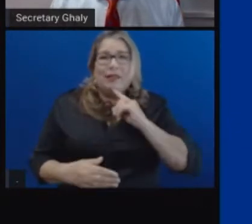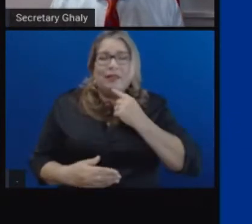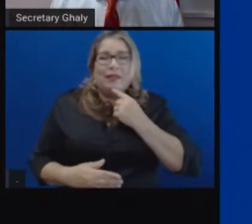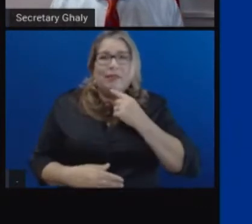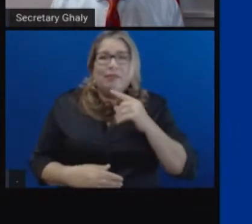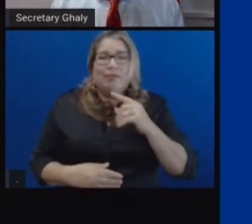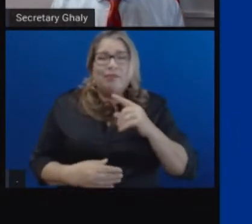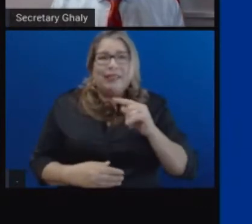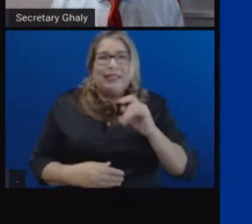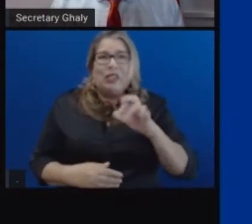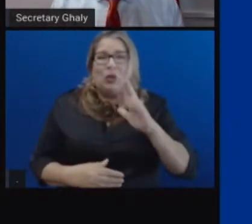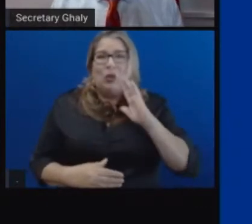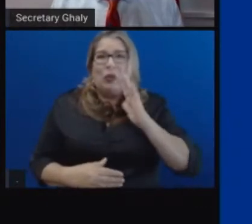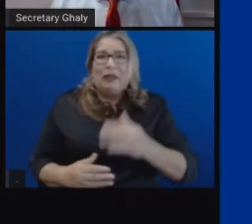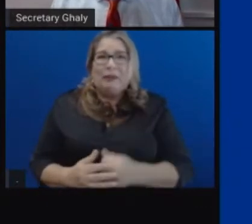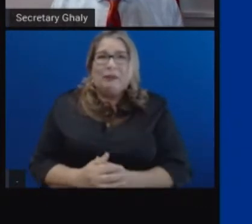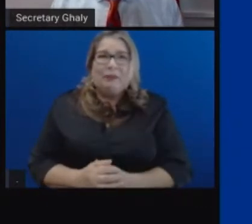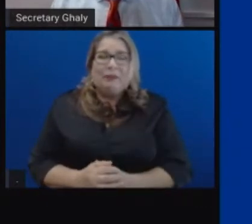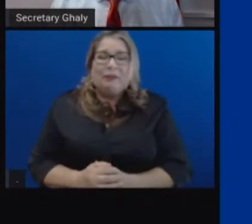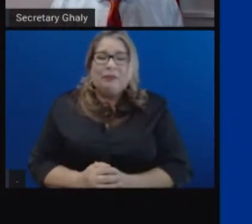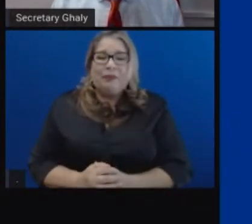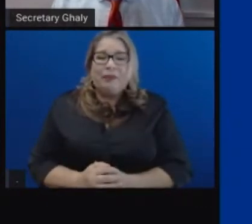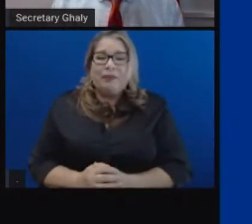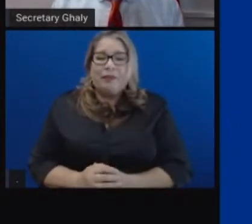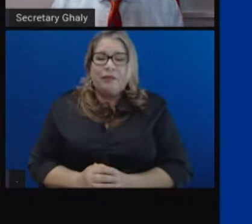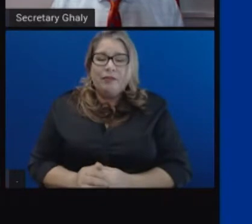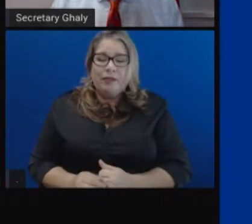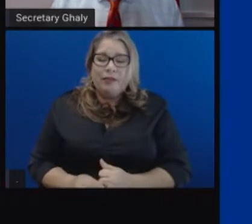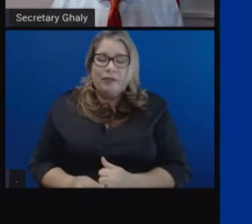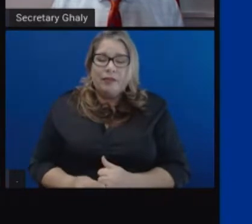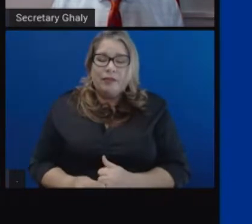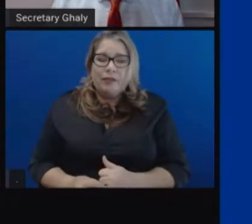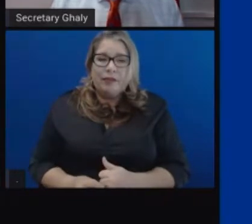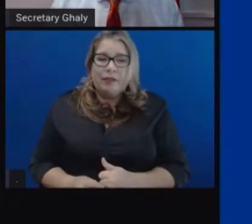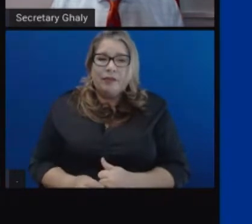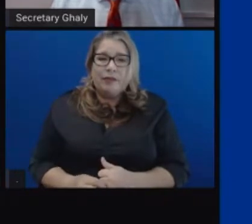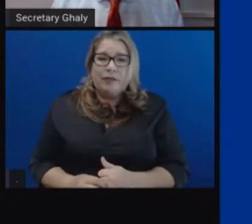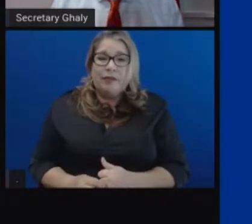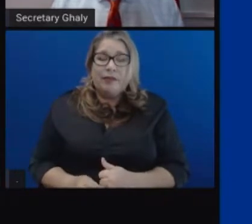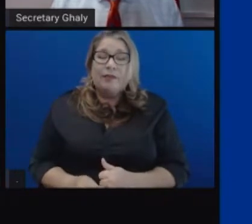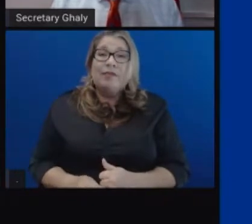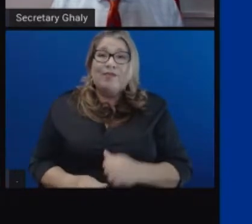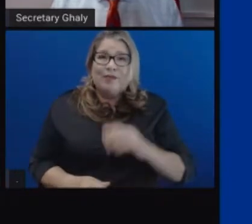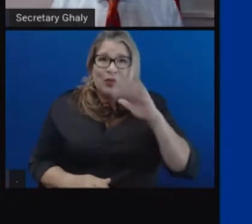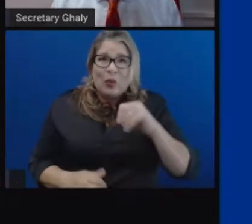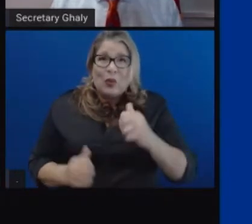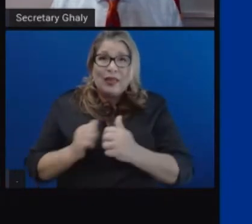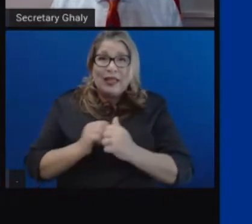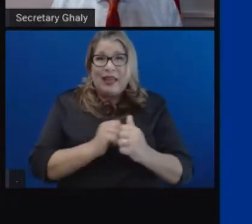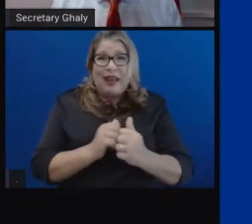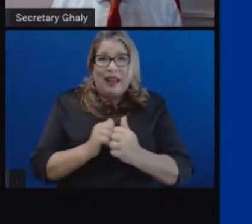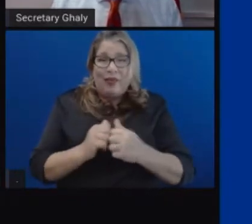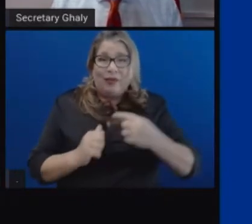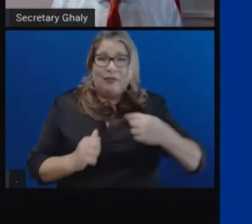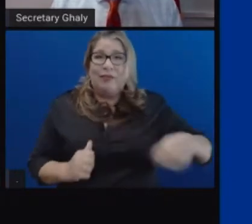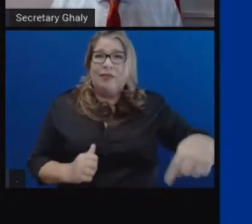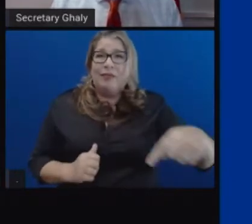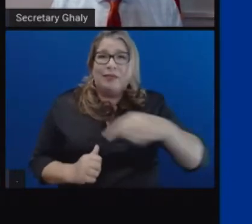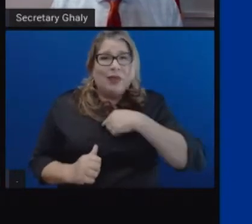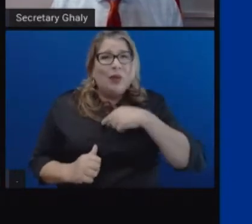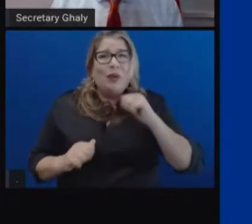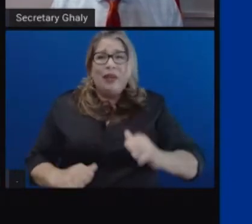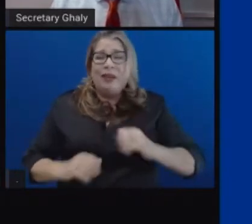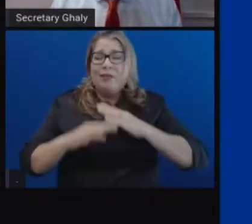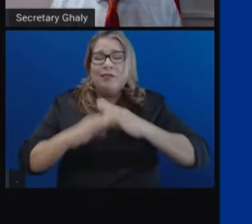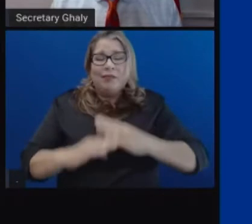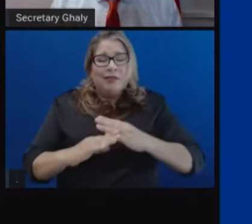So as we've said before, together we can stop this surge. We know that as the rate of transmission has gotten